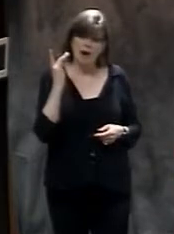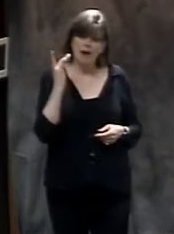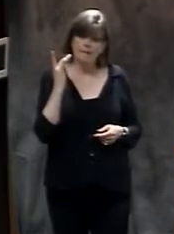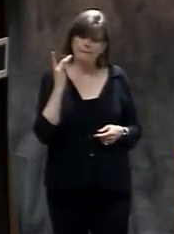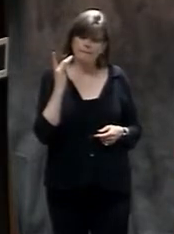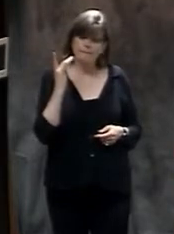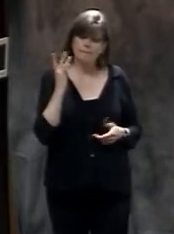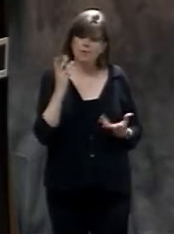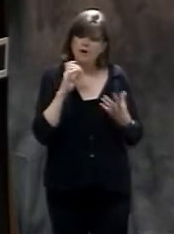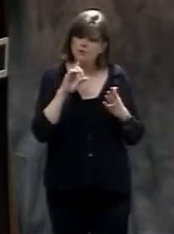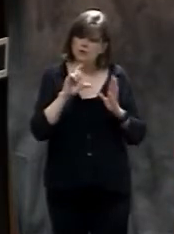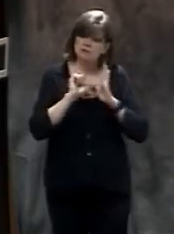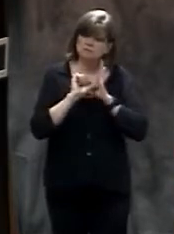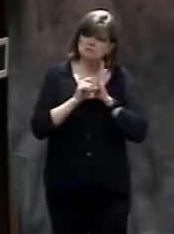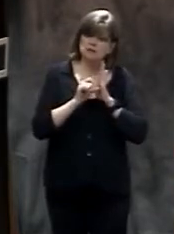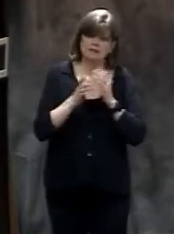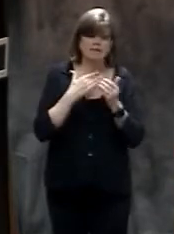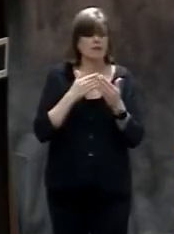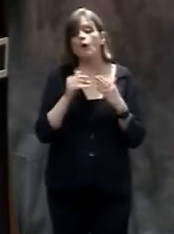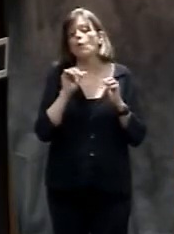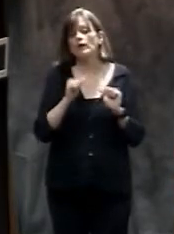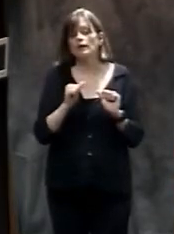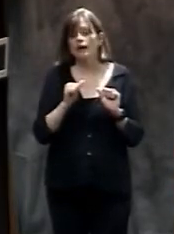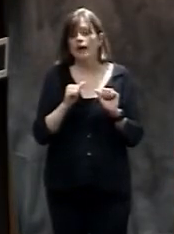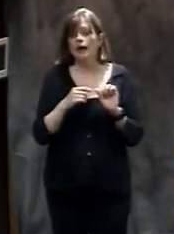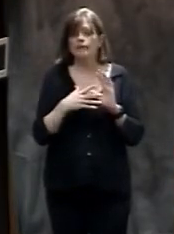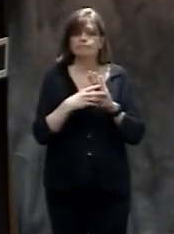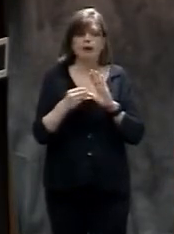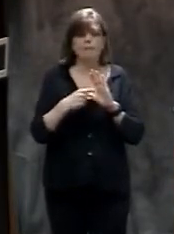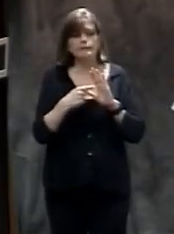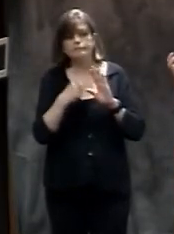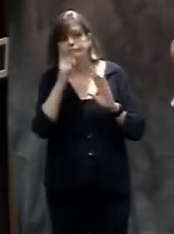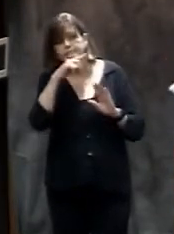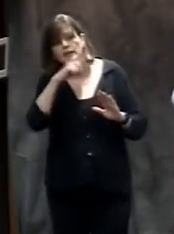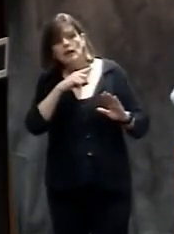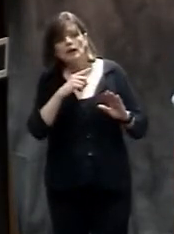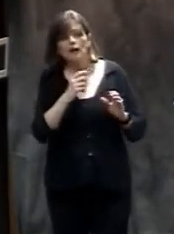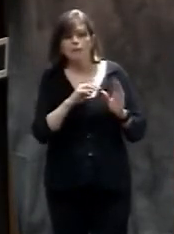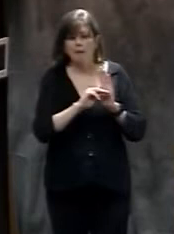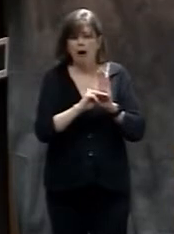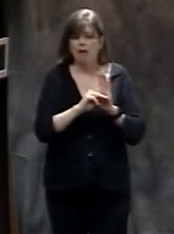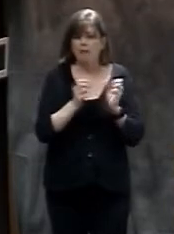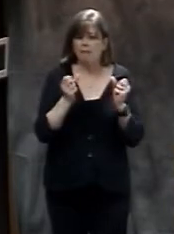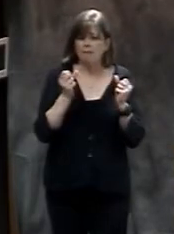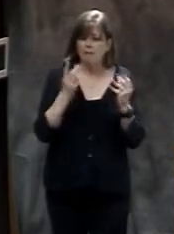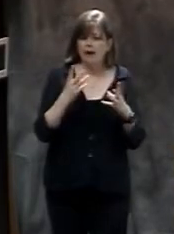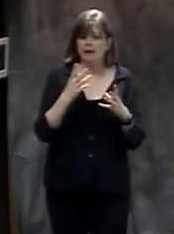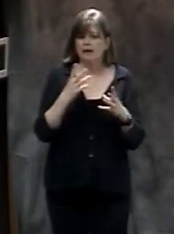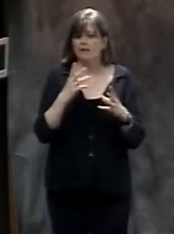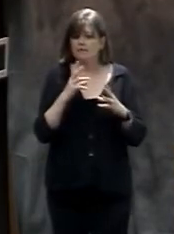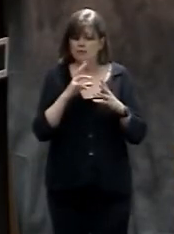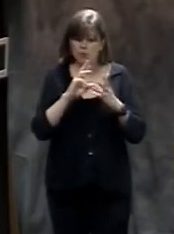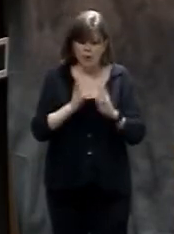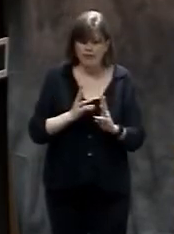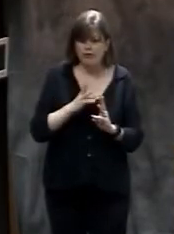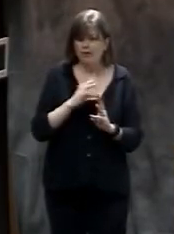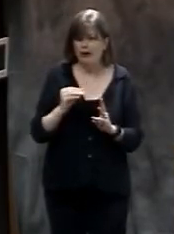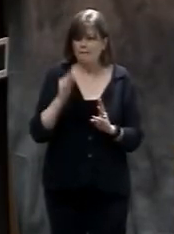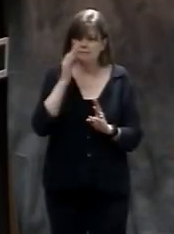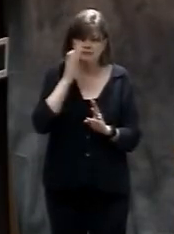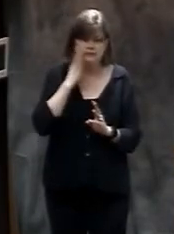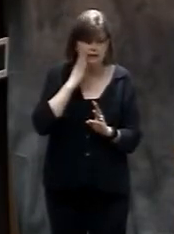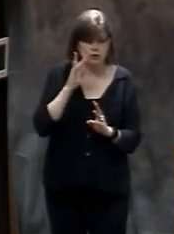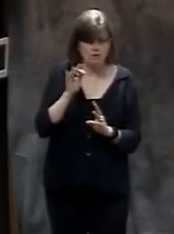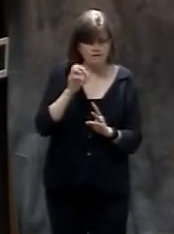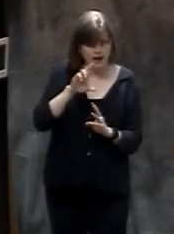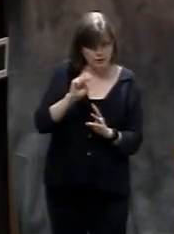is that even though we can model many of the weather factors that affect mosquitoes and the viruses they transmit, these models can only